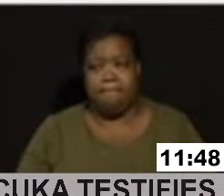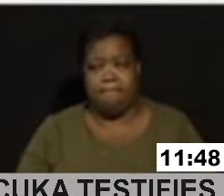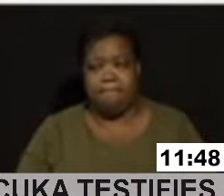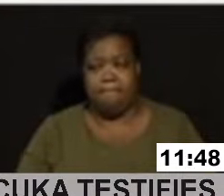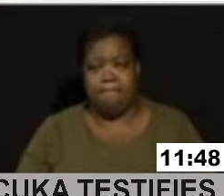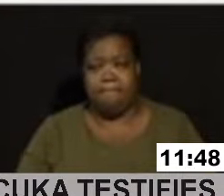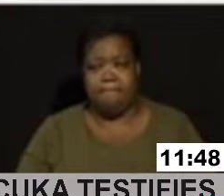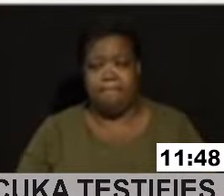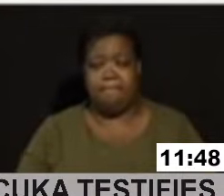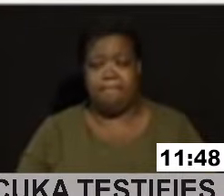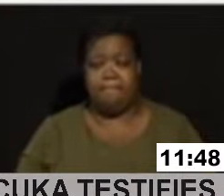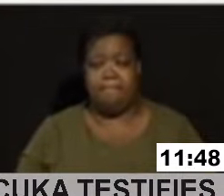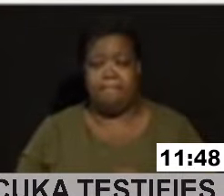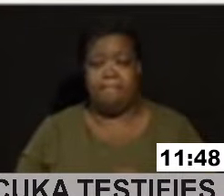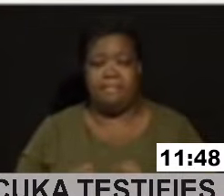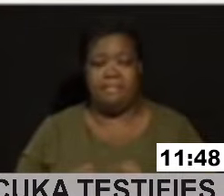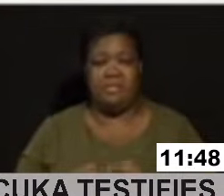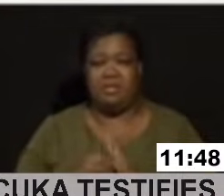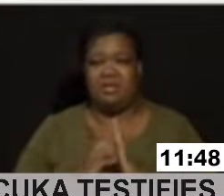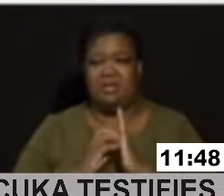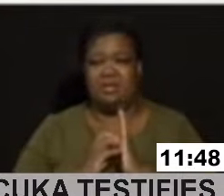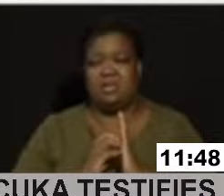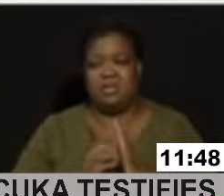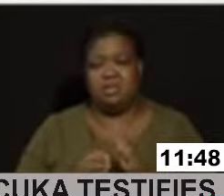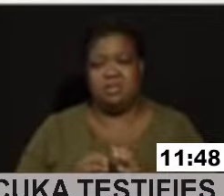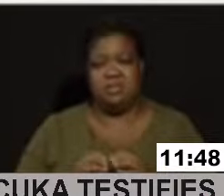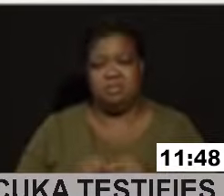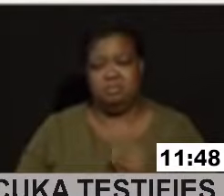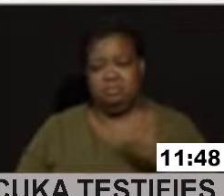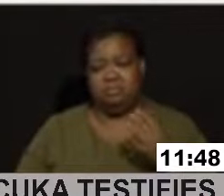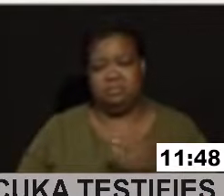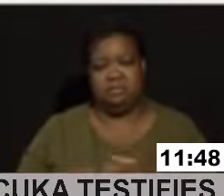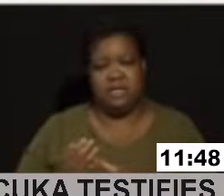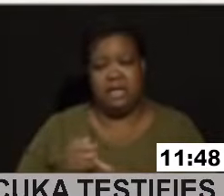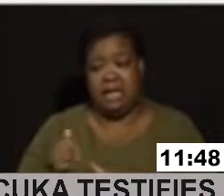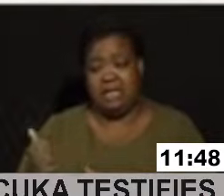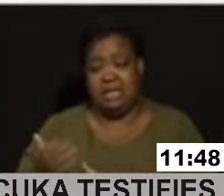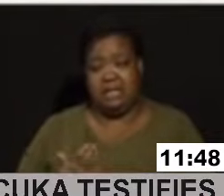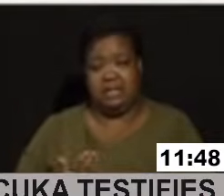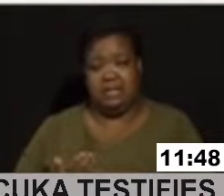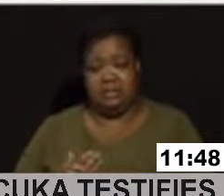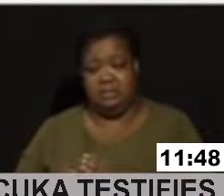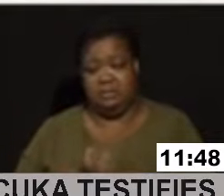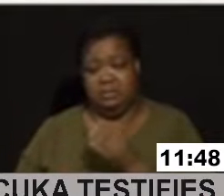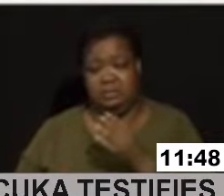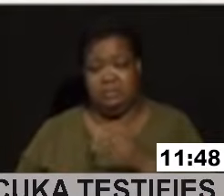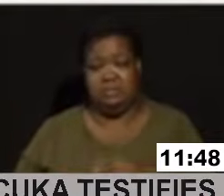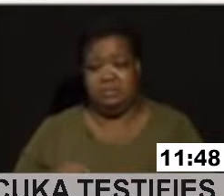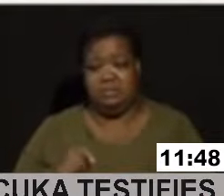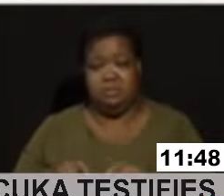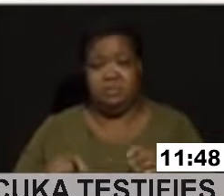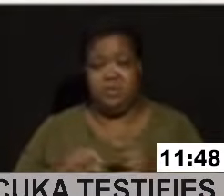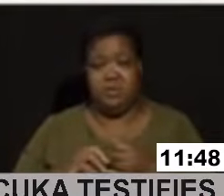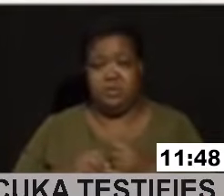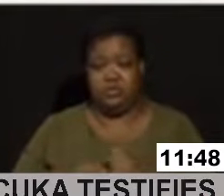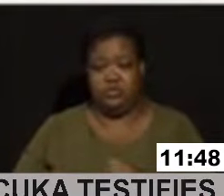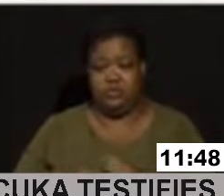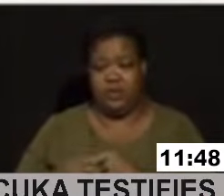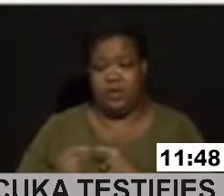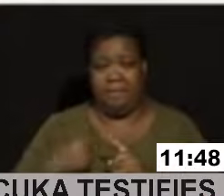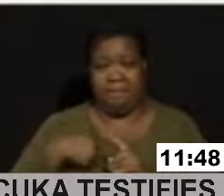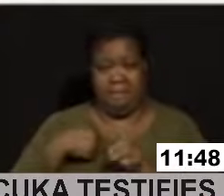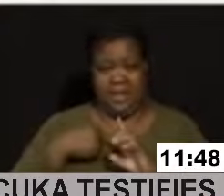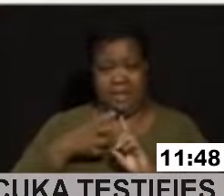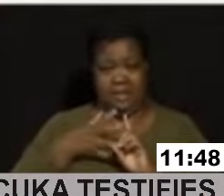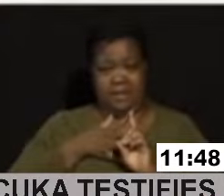I mean, I can give you a number of examples about a number of other cases where people have tried to persuade me not